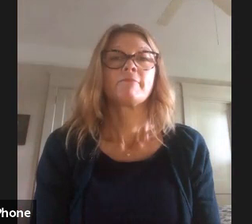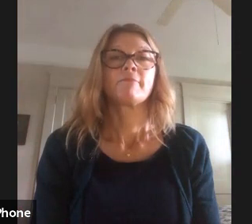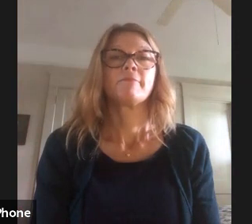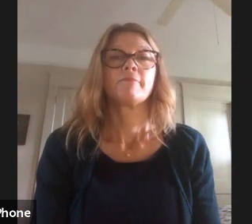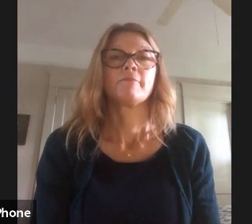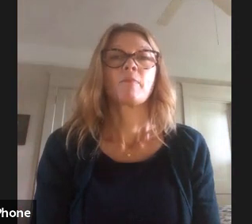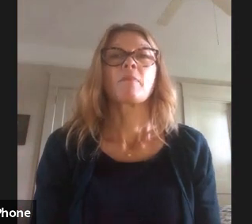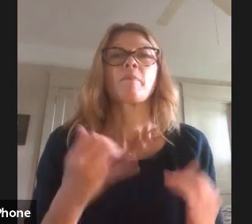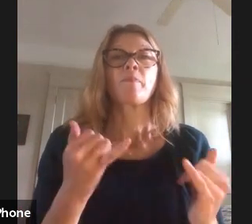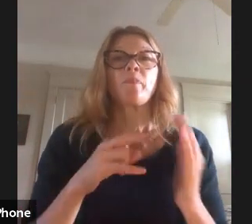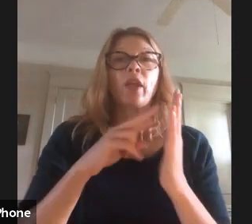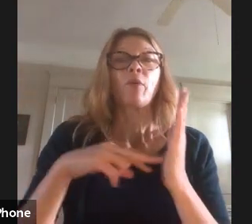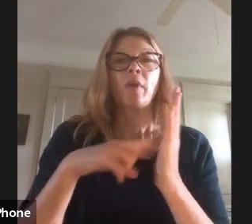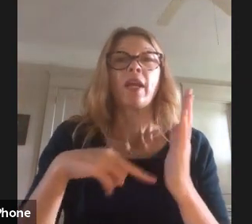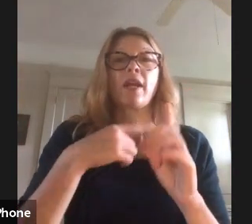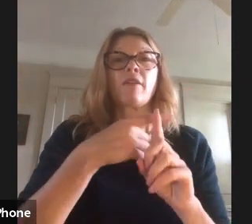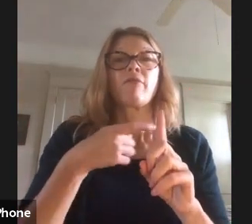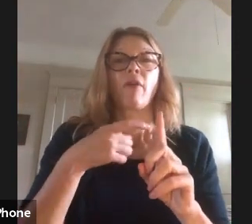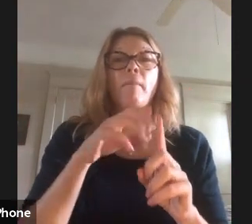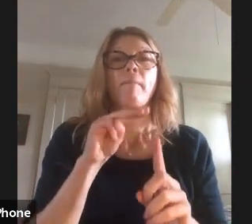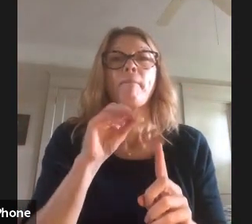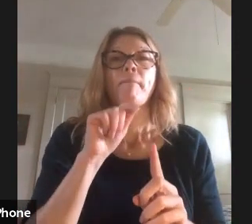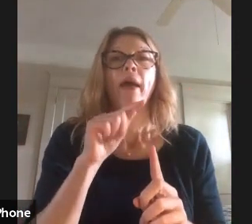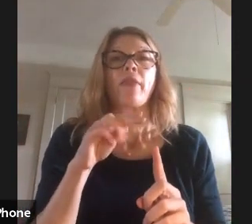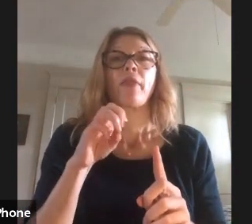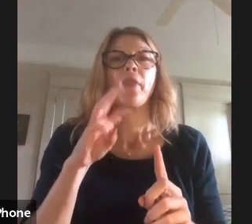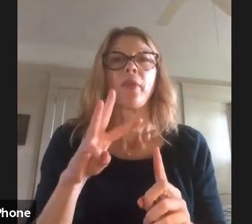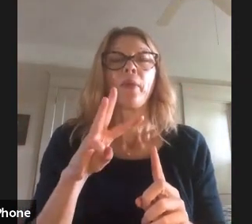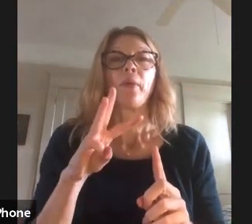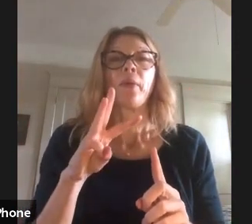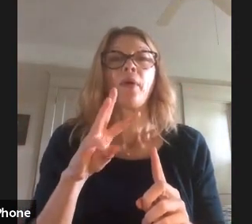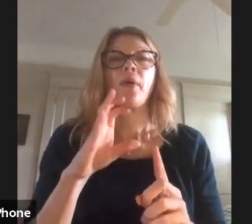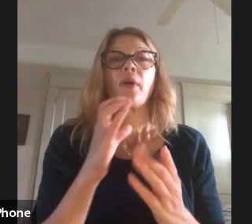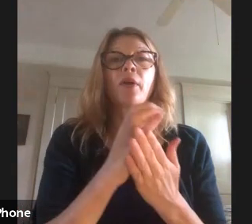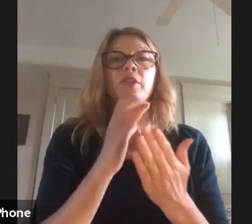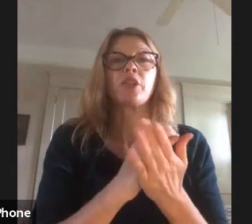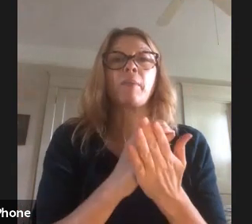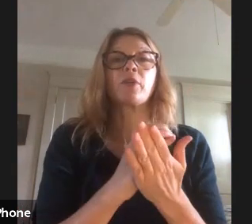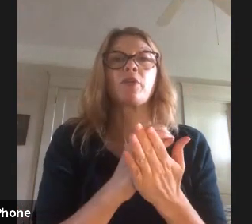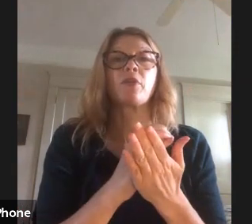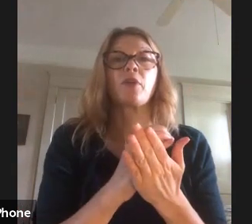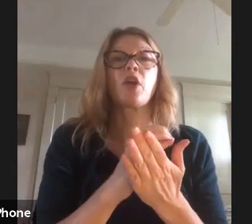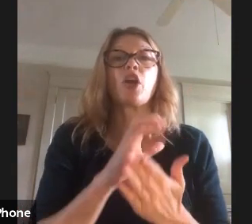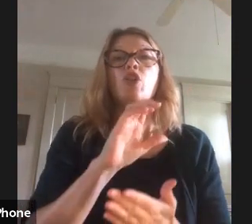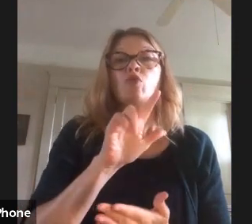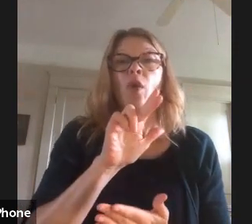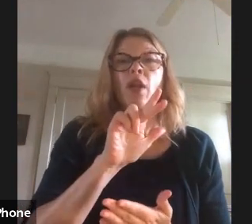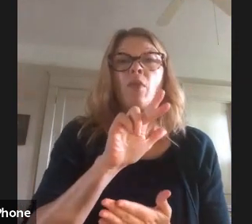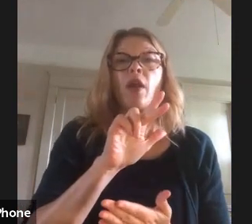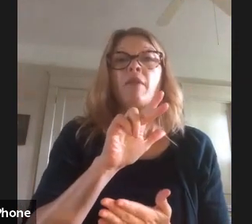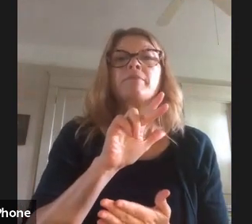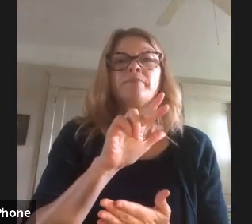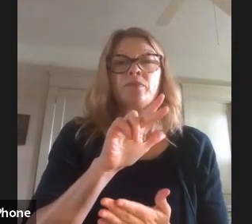A reading from the Gospel according to Matthew. This is chapter 23, verses 27 through